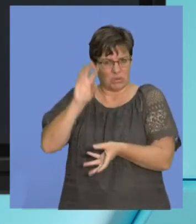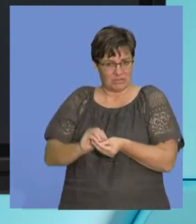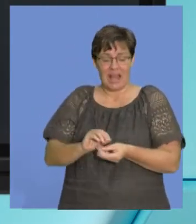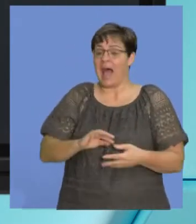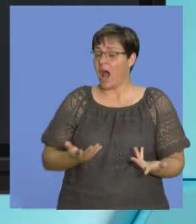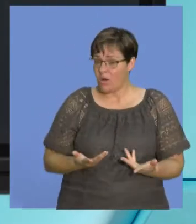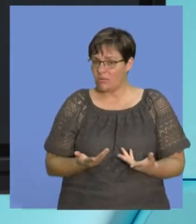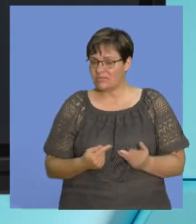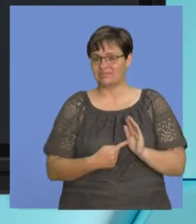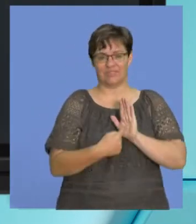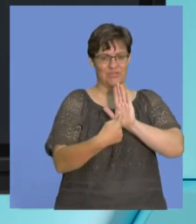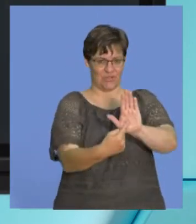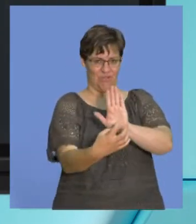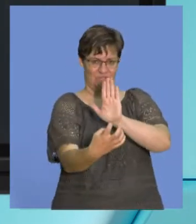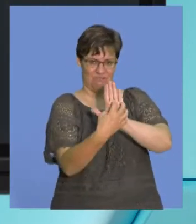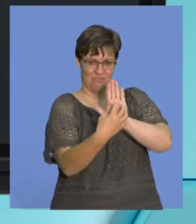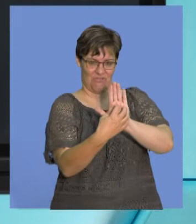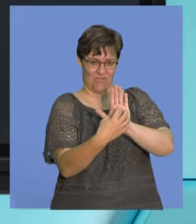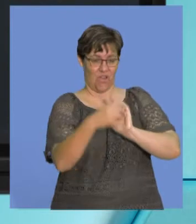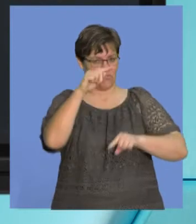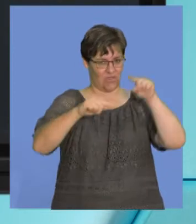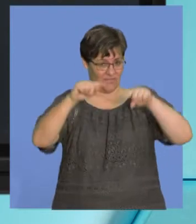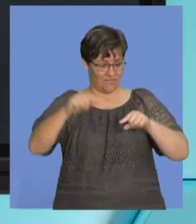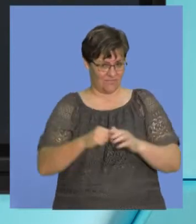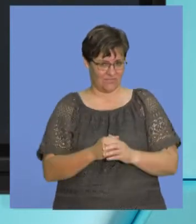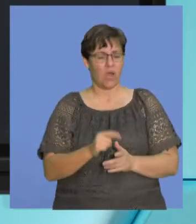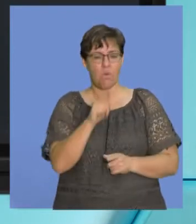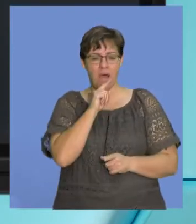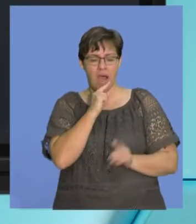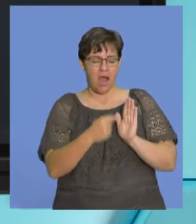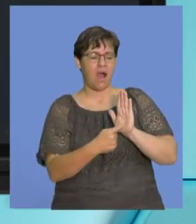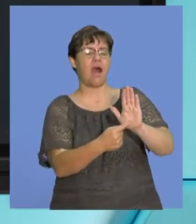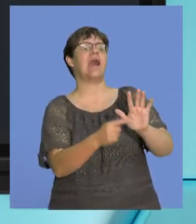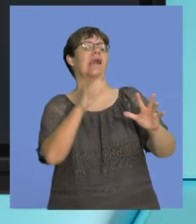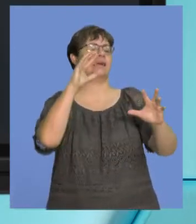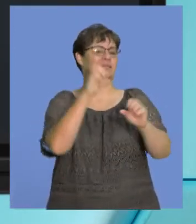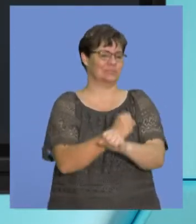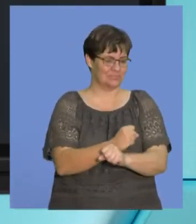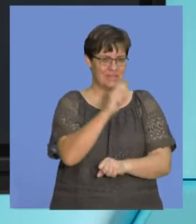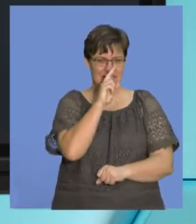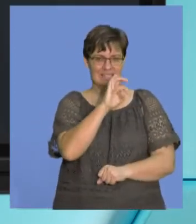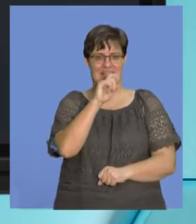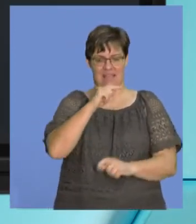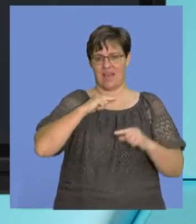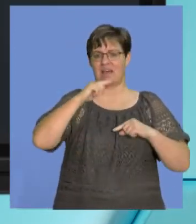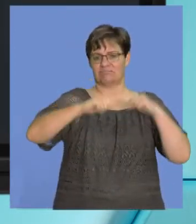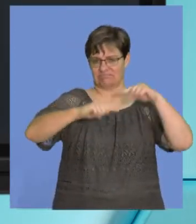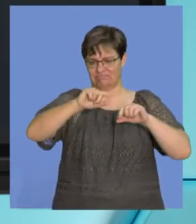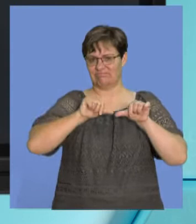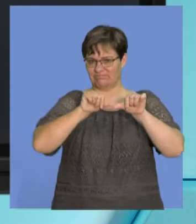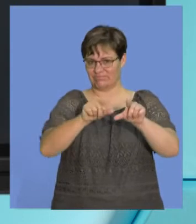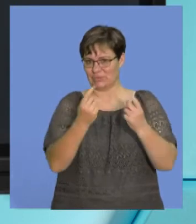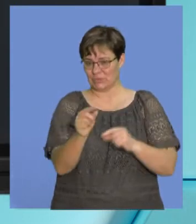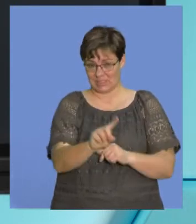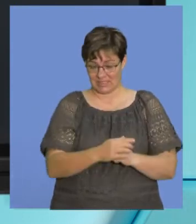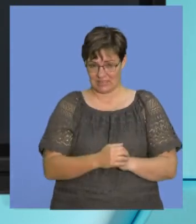graph. And so the graph makes that much more easier as an illustration to see trends of data. So by